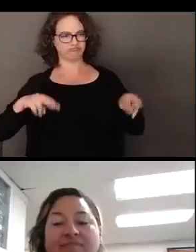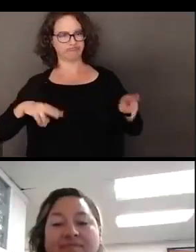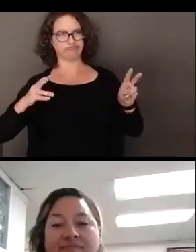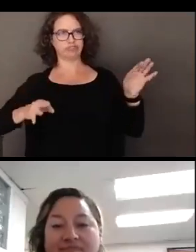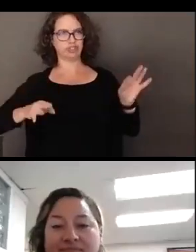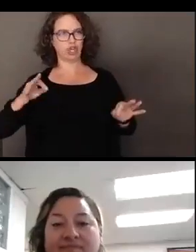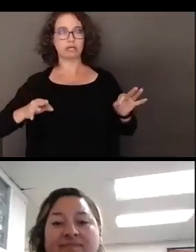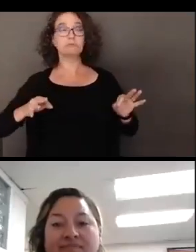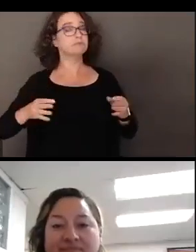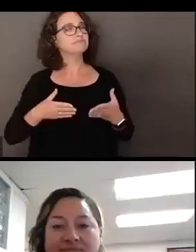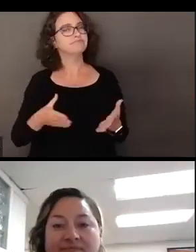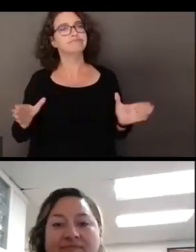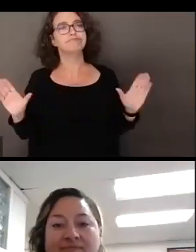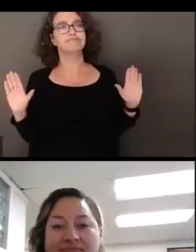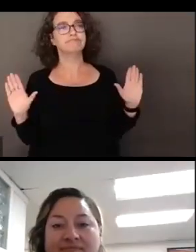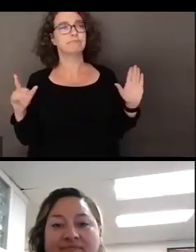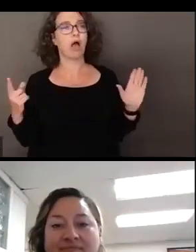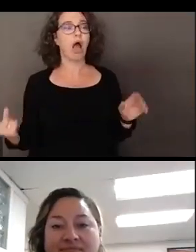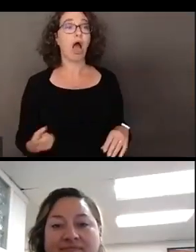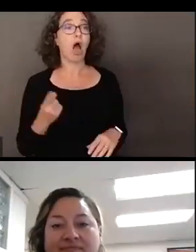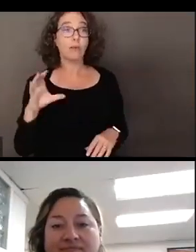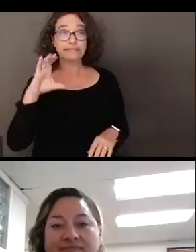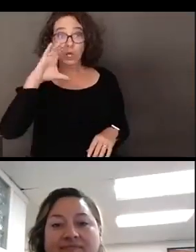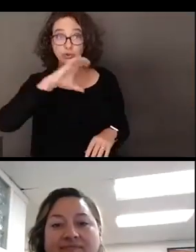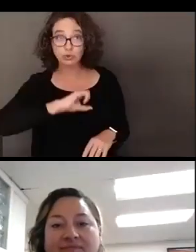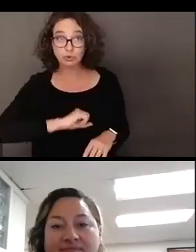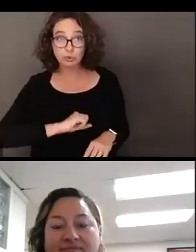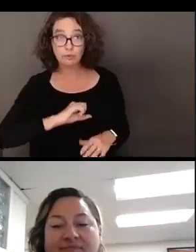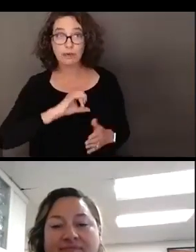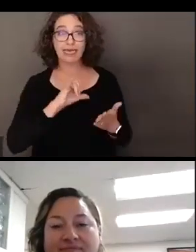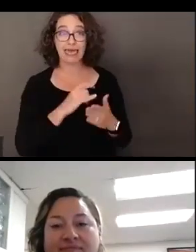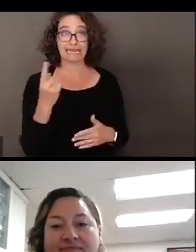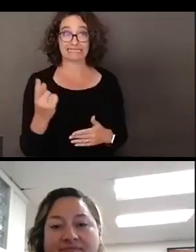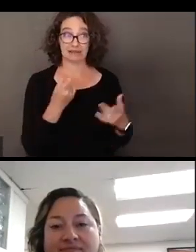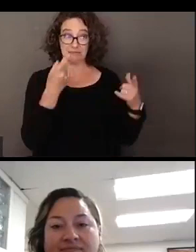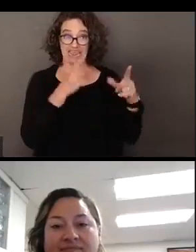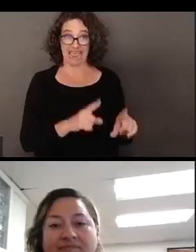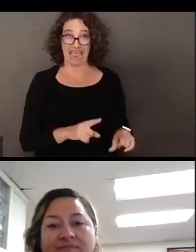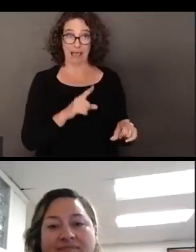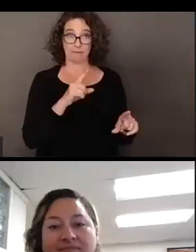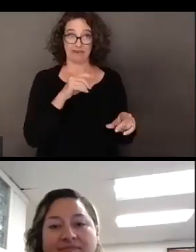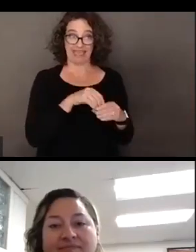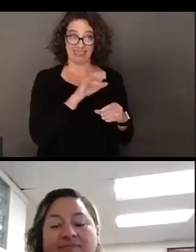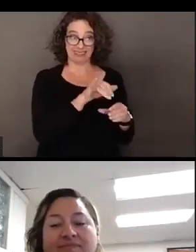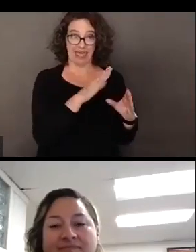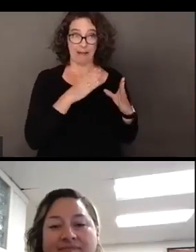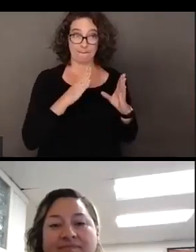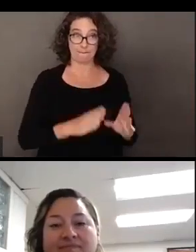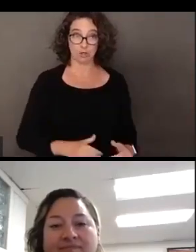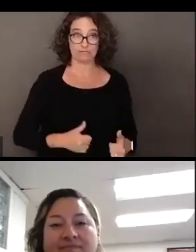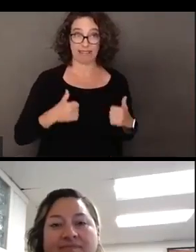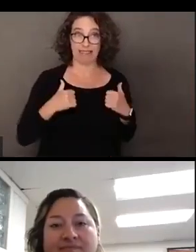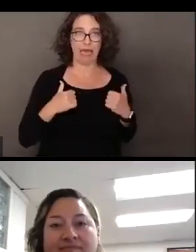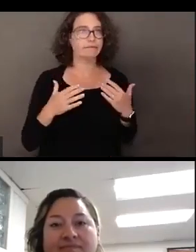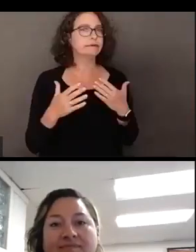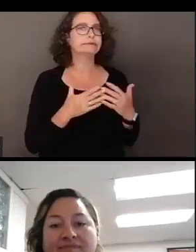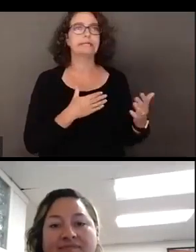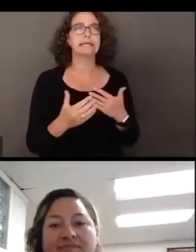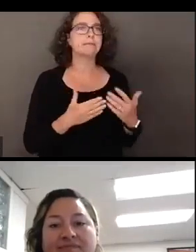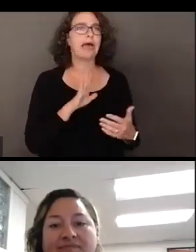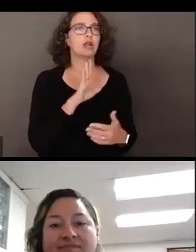very transparent, and always assume that something is happening to that person. So no matter what face they come in and they put